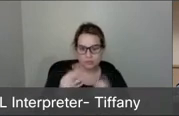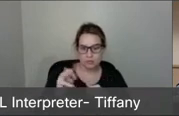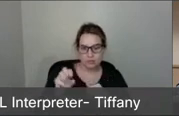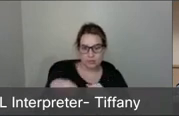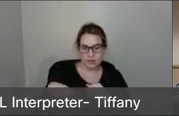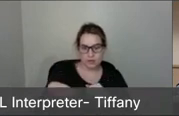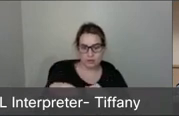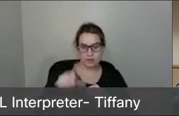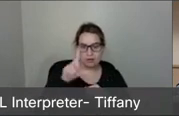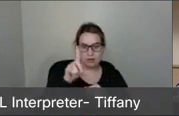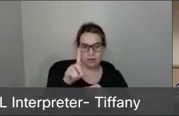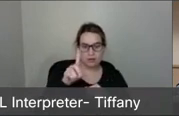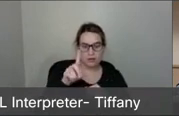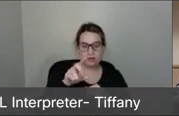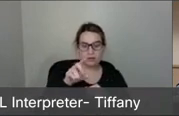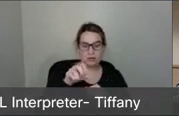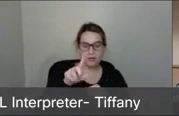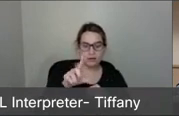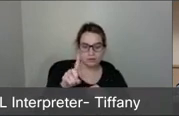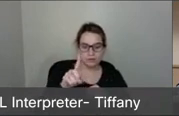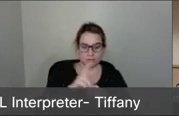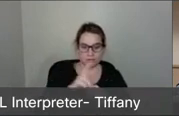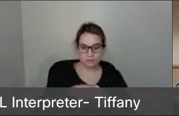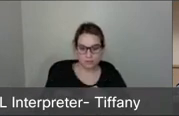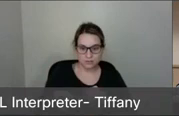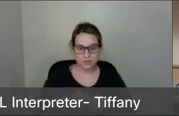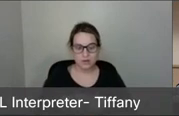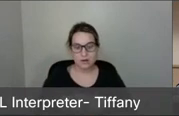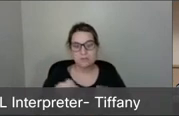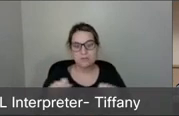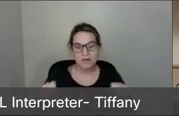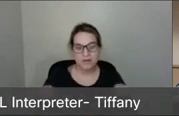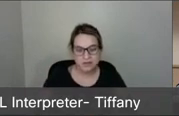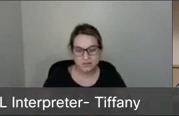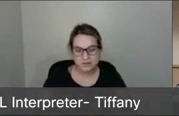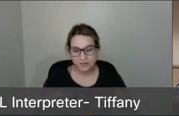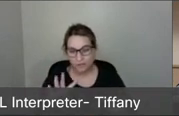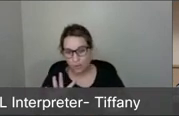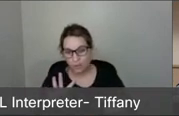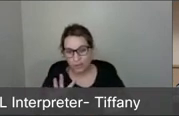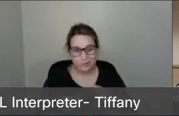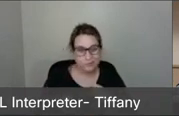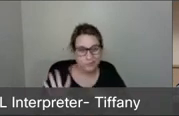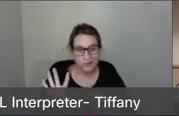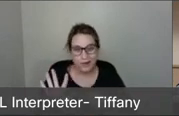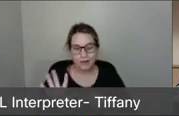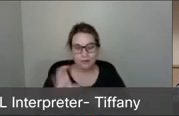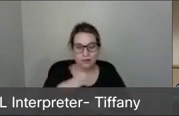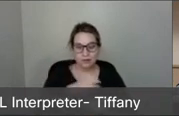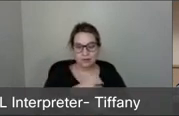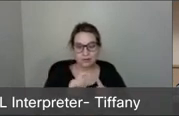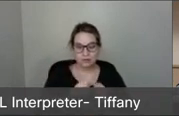of LD22 has potentially 4 to 5 congressional